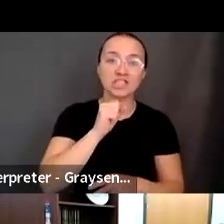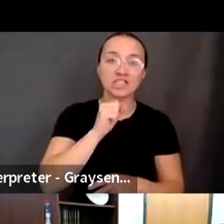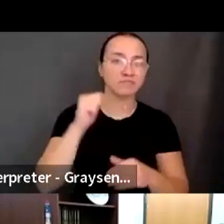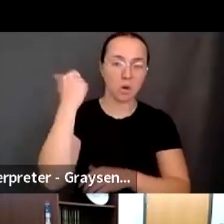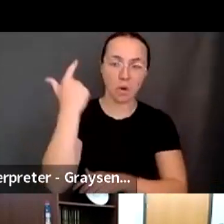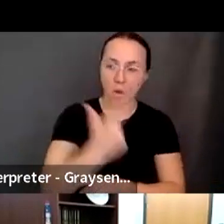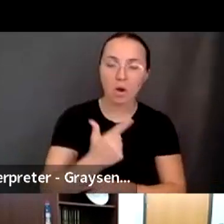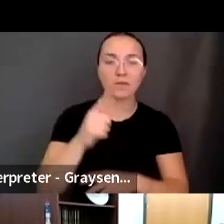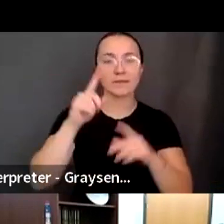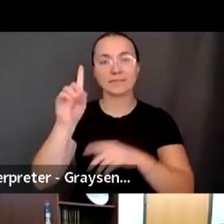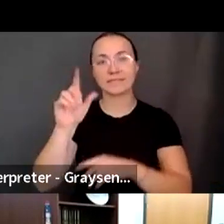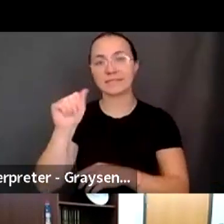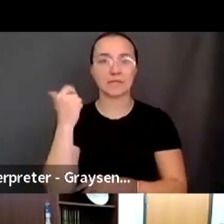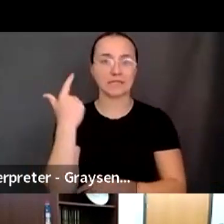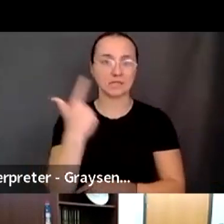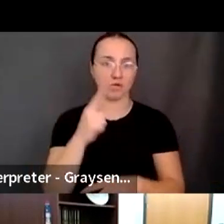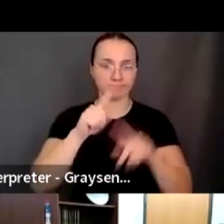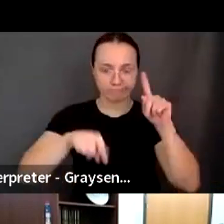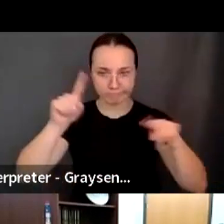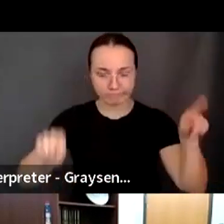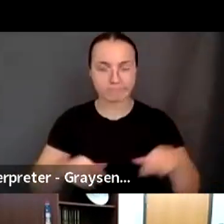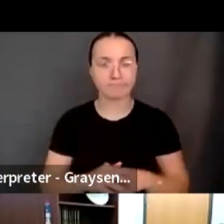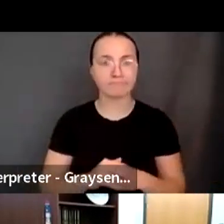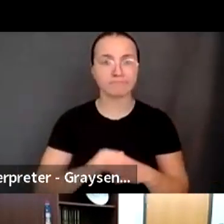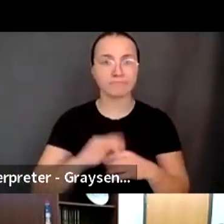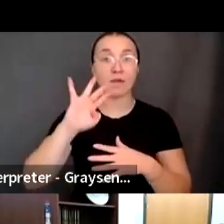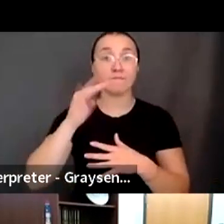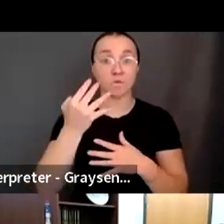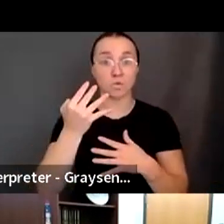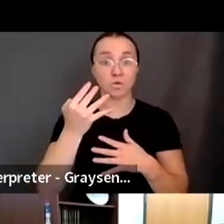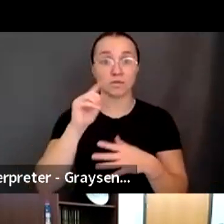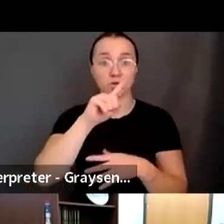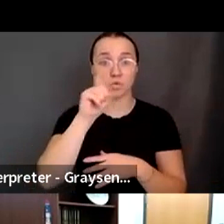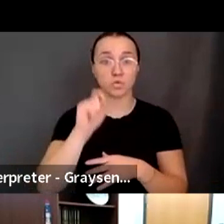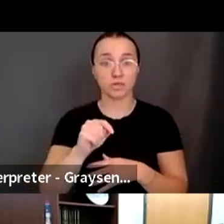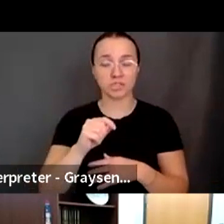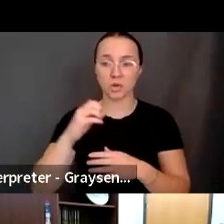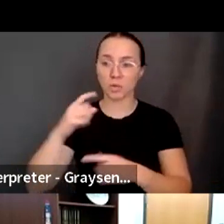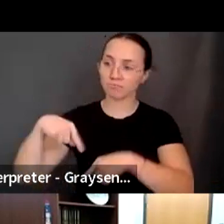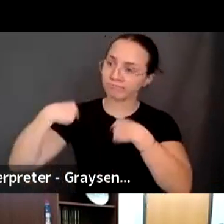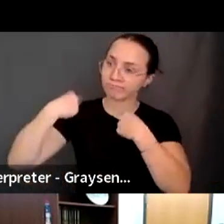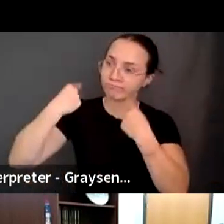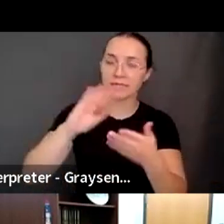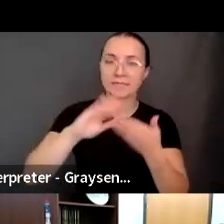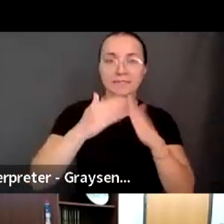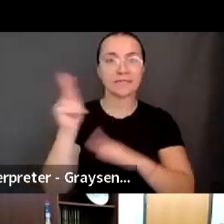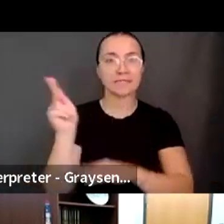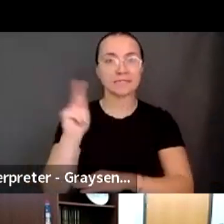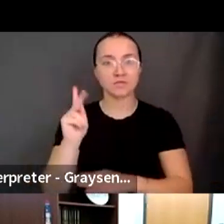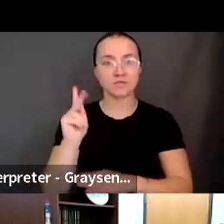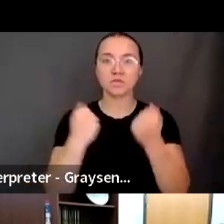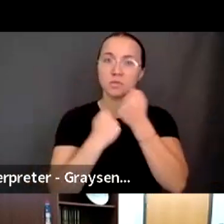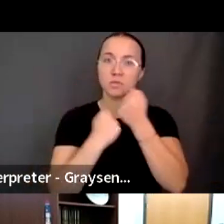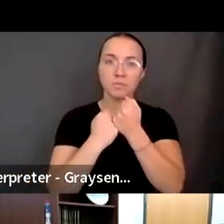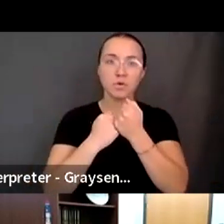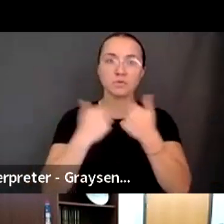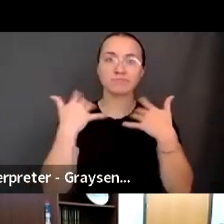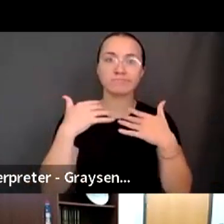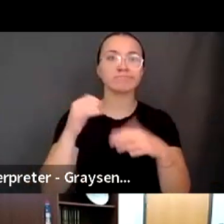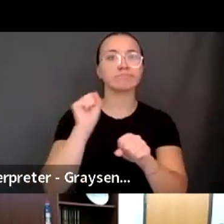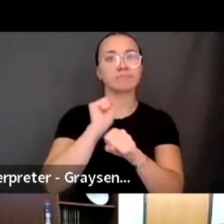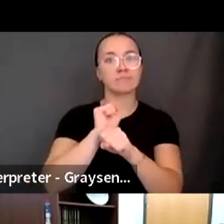Fourth question. For years, the city of Knoxville has supported the meaningful employment of individuals